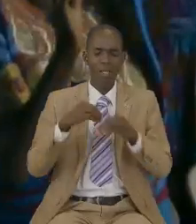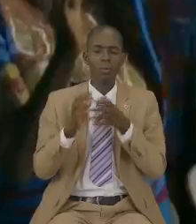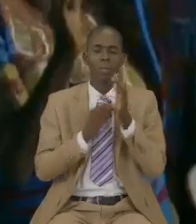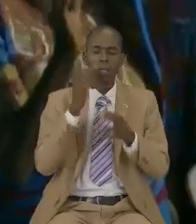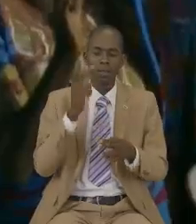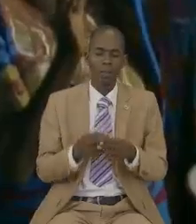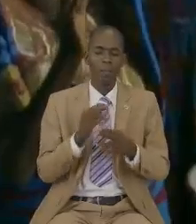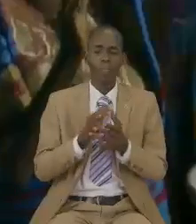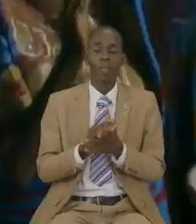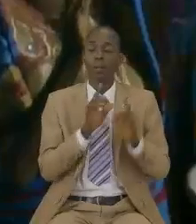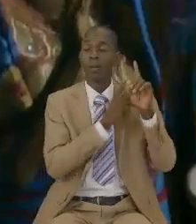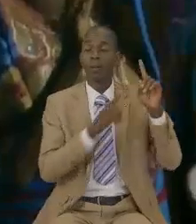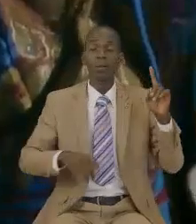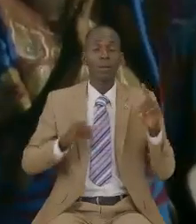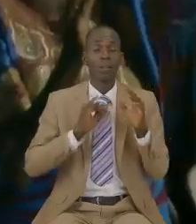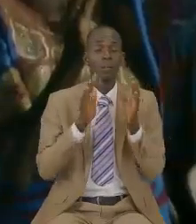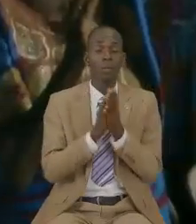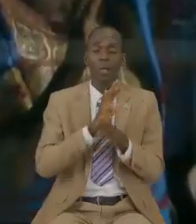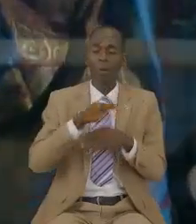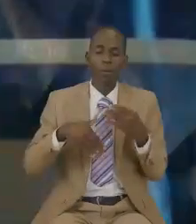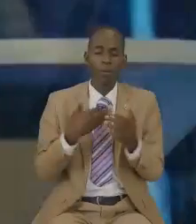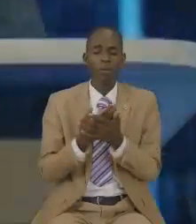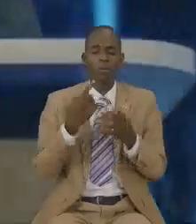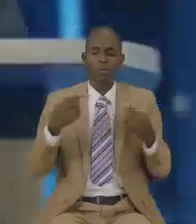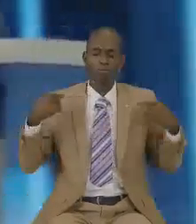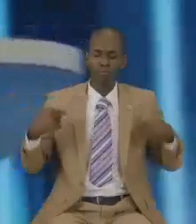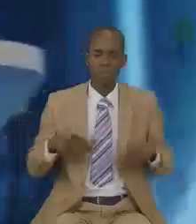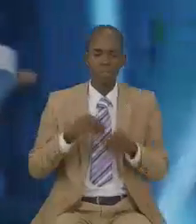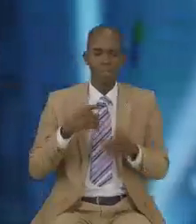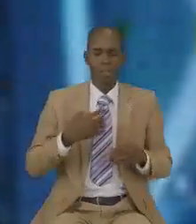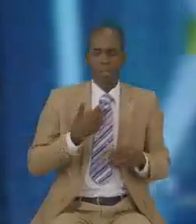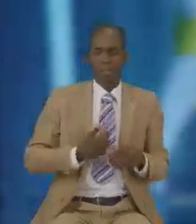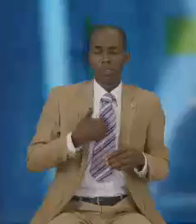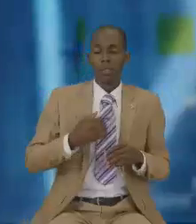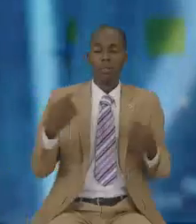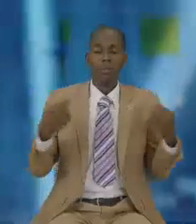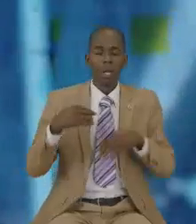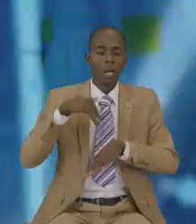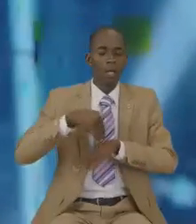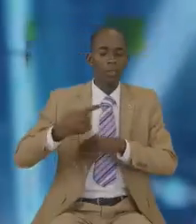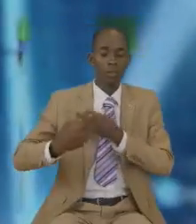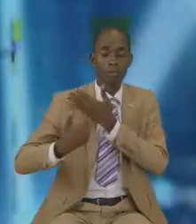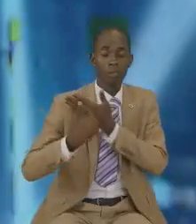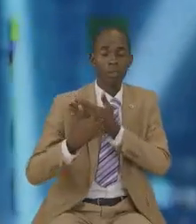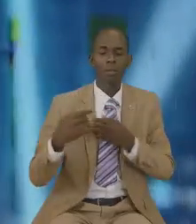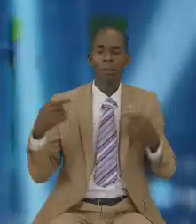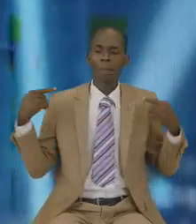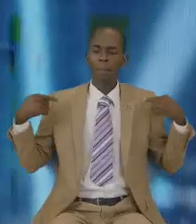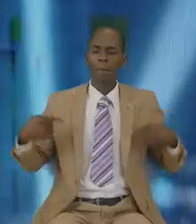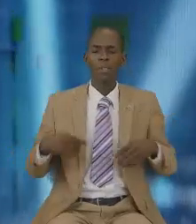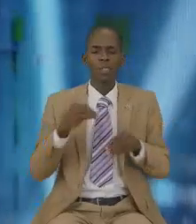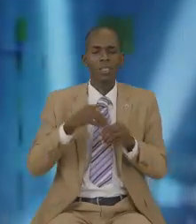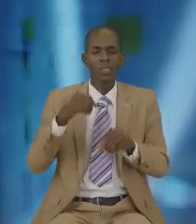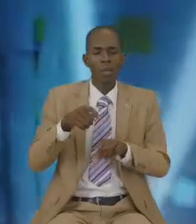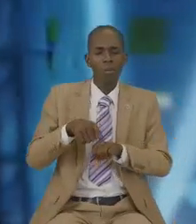name. Lord, I pray that all the pains in the chest and the pains at the back and the pains in the